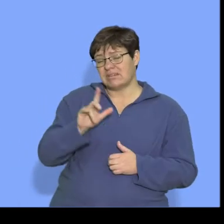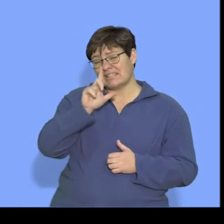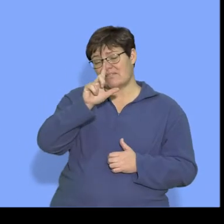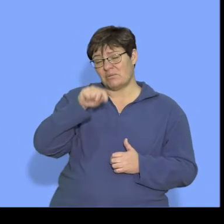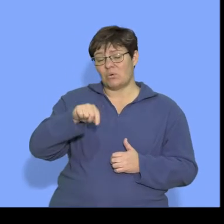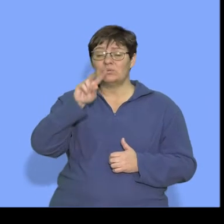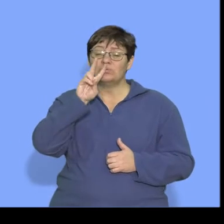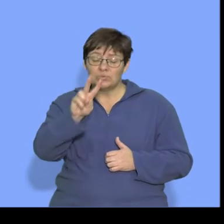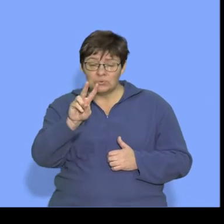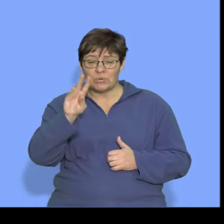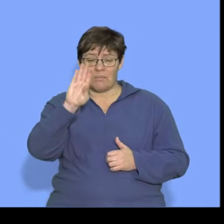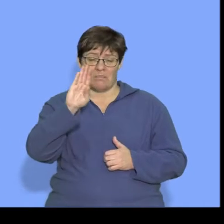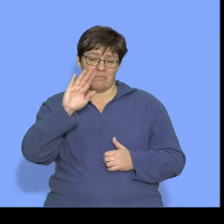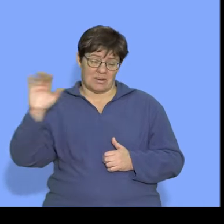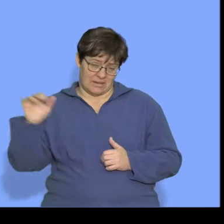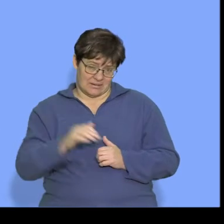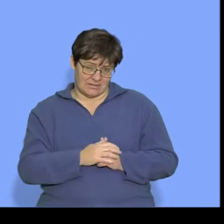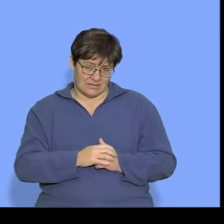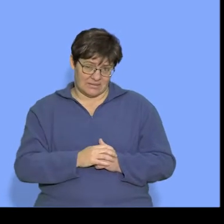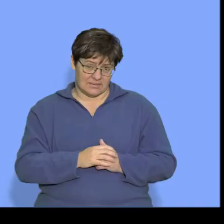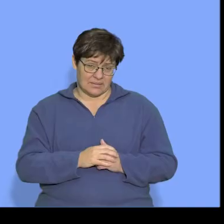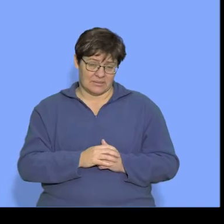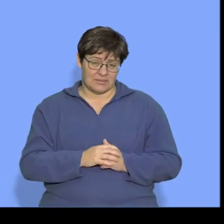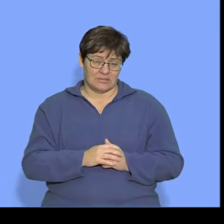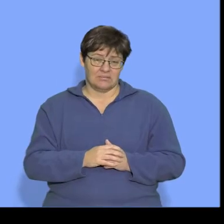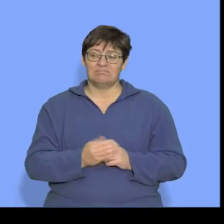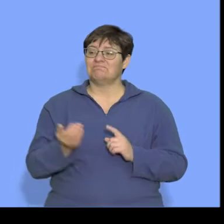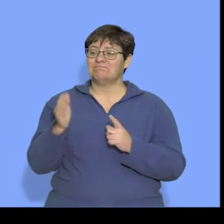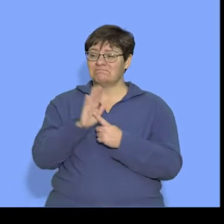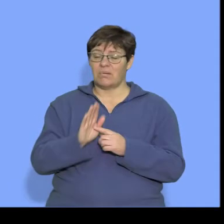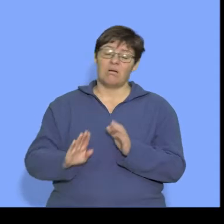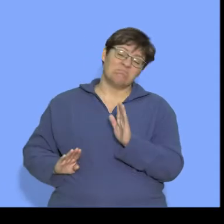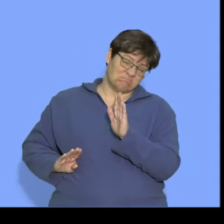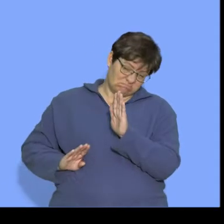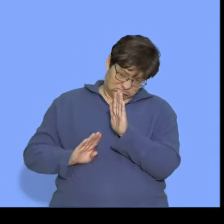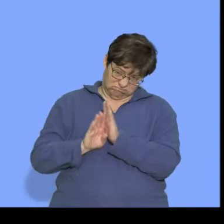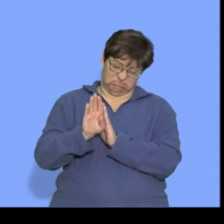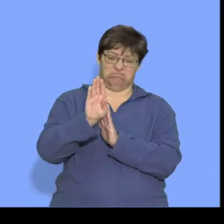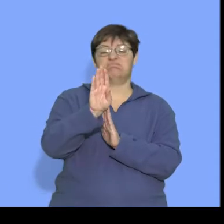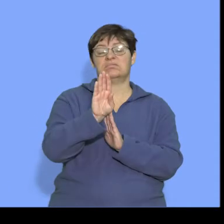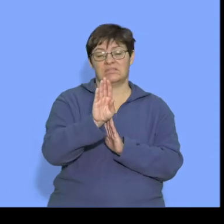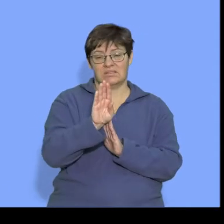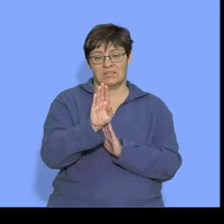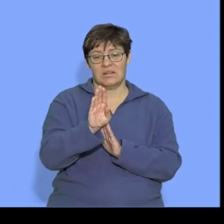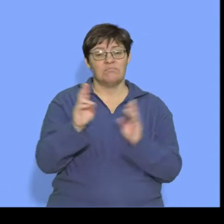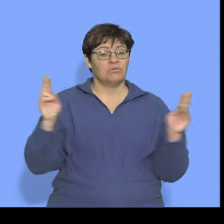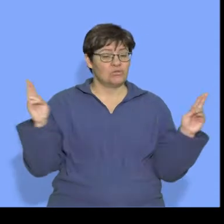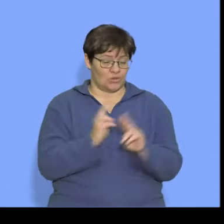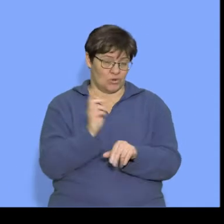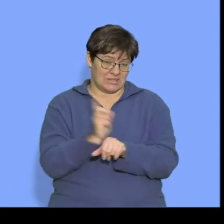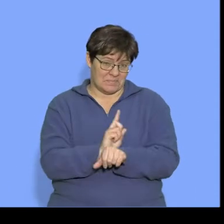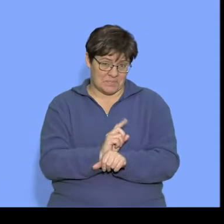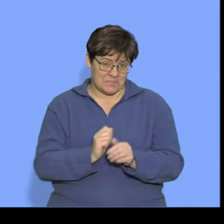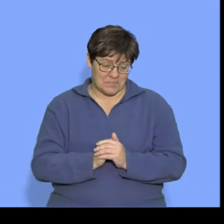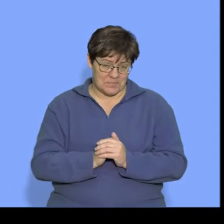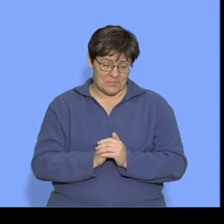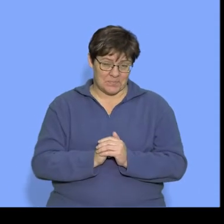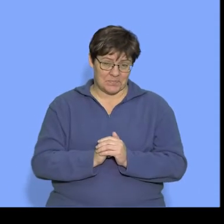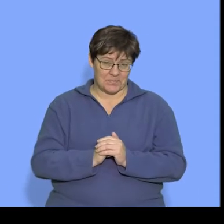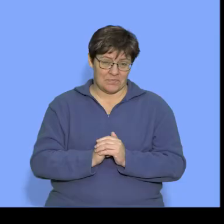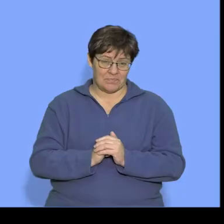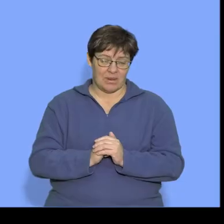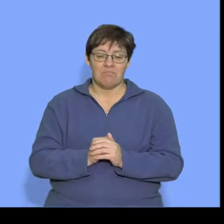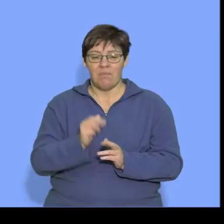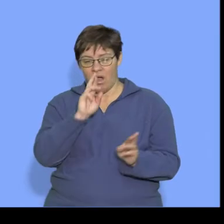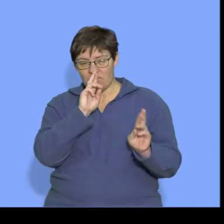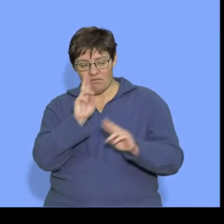so that can be illustrated as a significant increase in a short span of time, and that is what we refer to